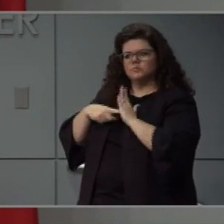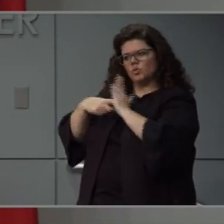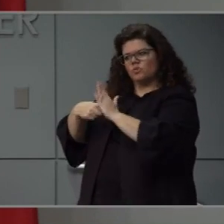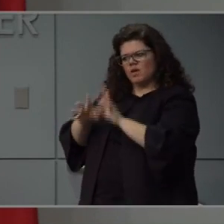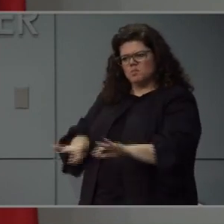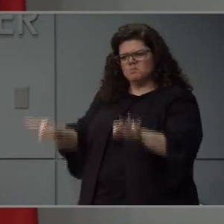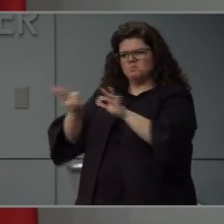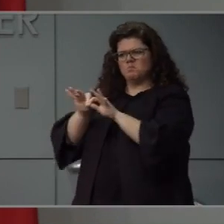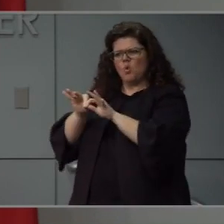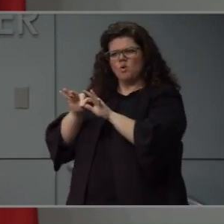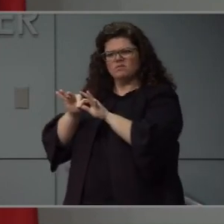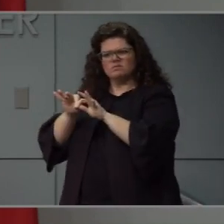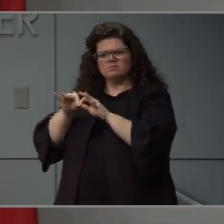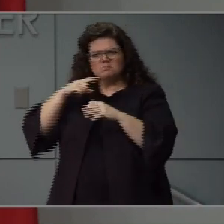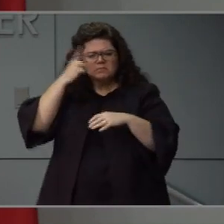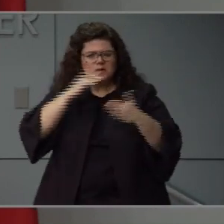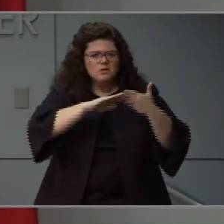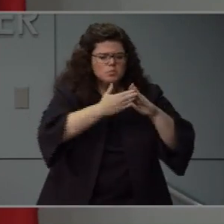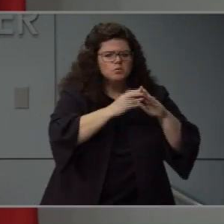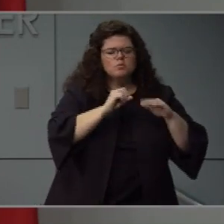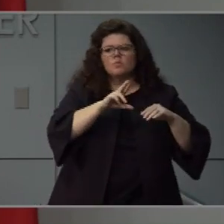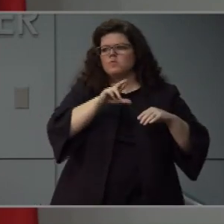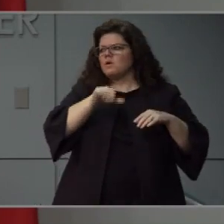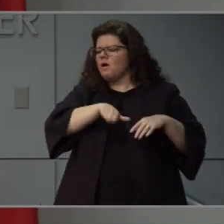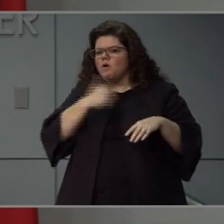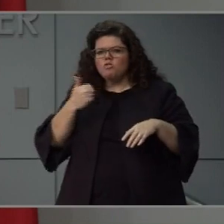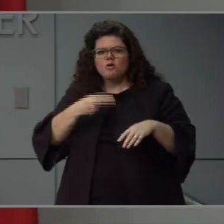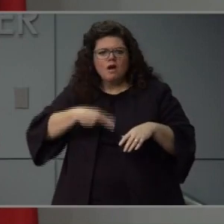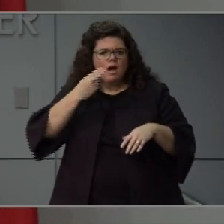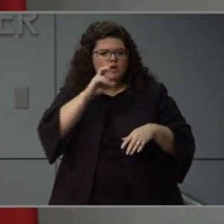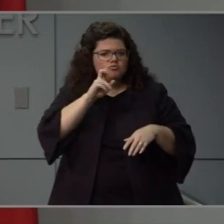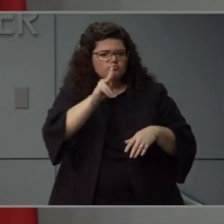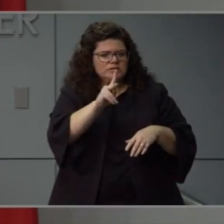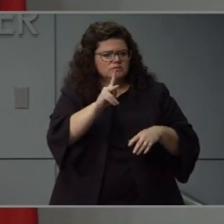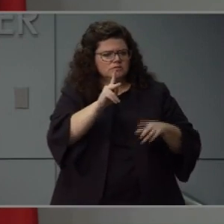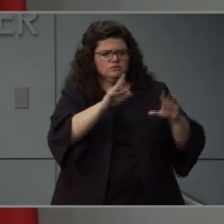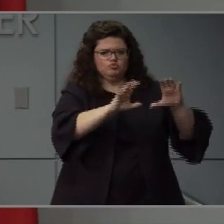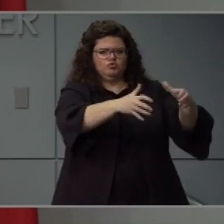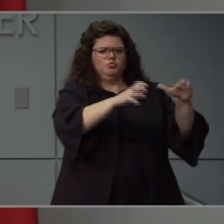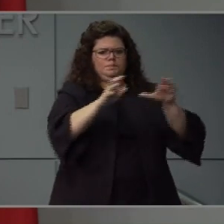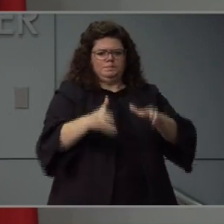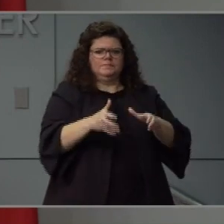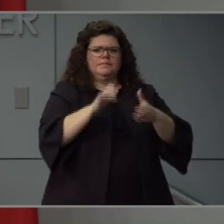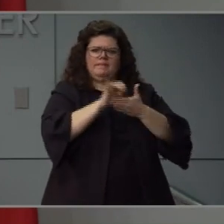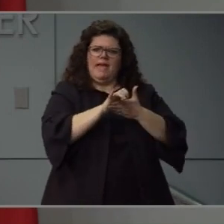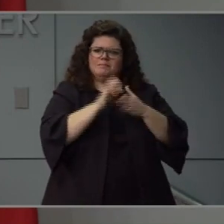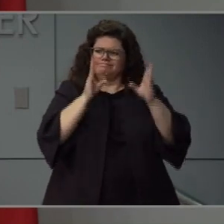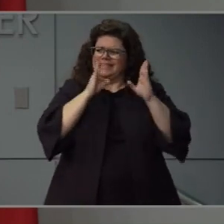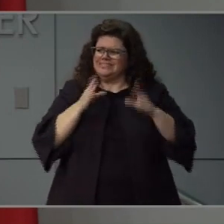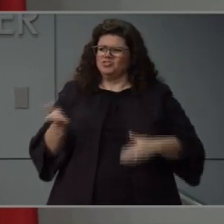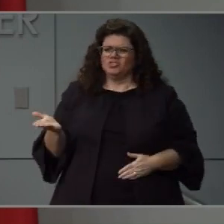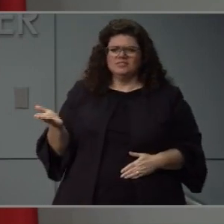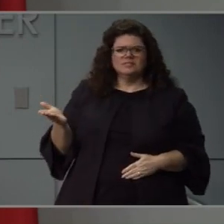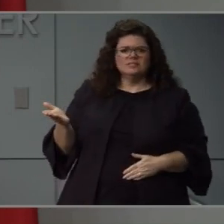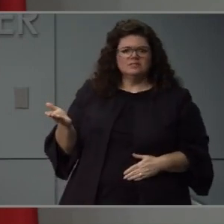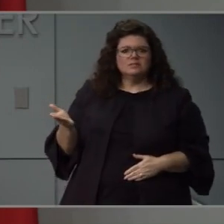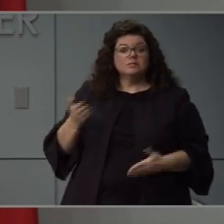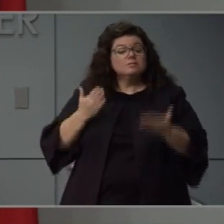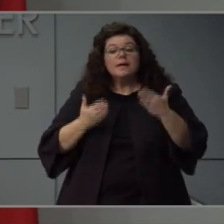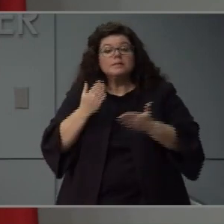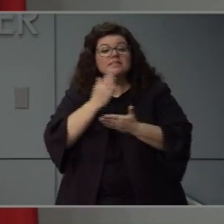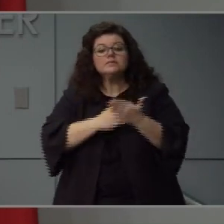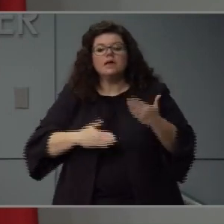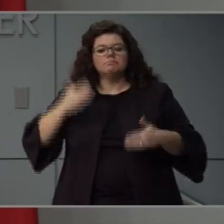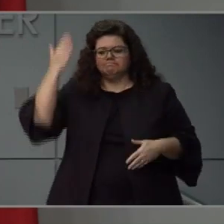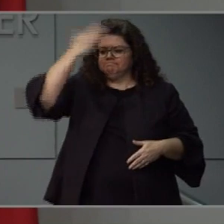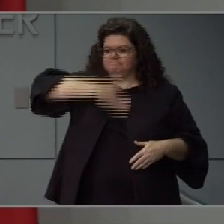those populations and recognizing that this virus can be had by some who don't show symptoms or might have